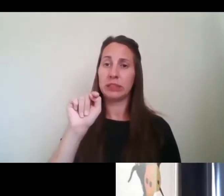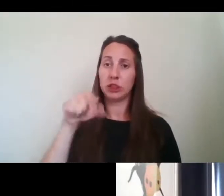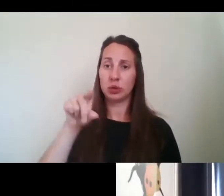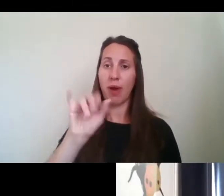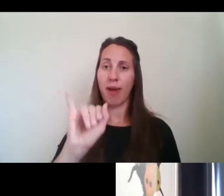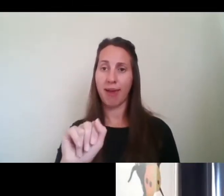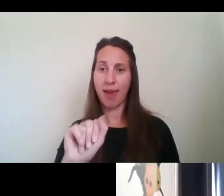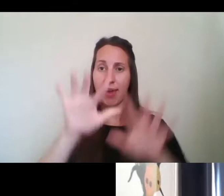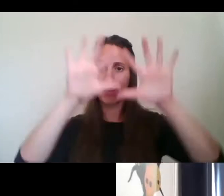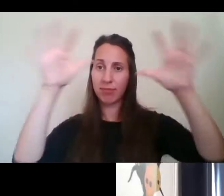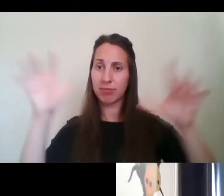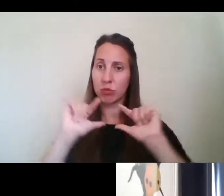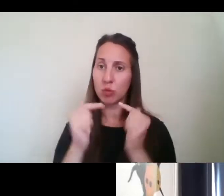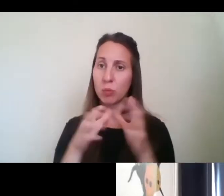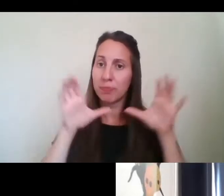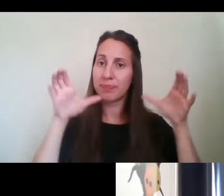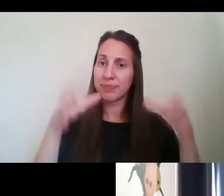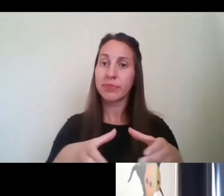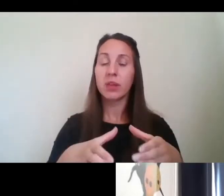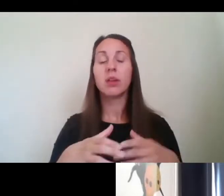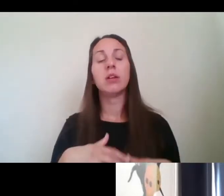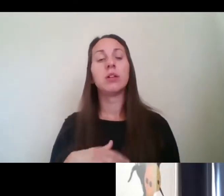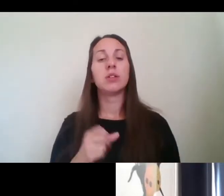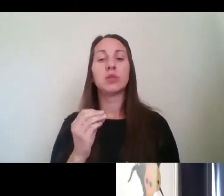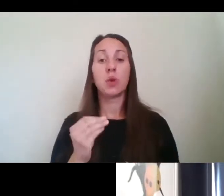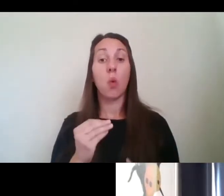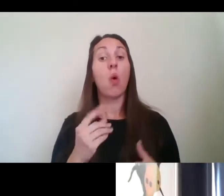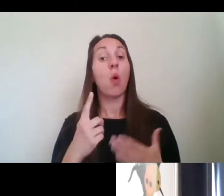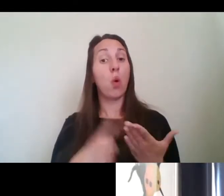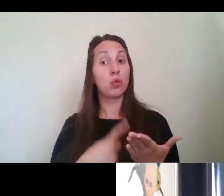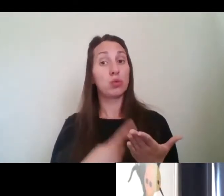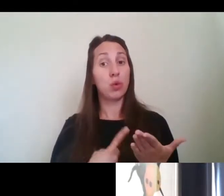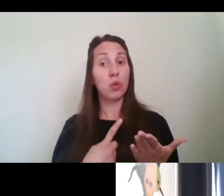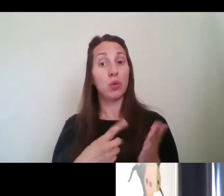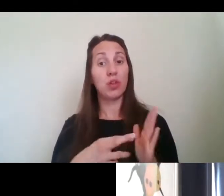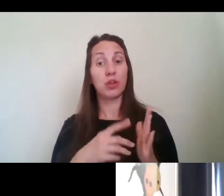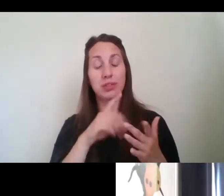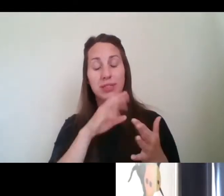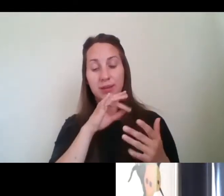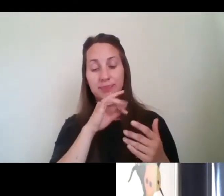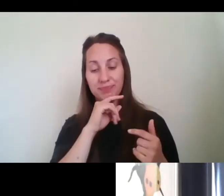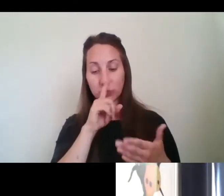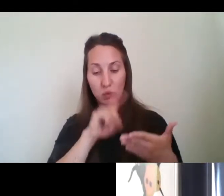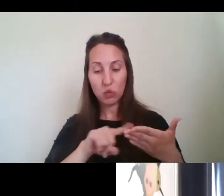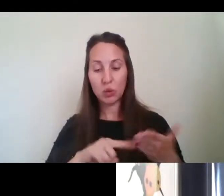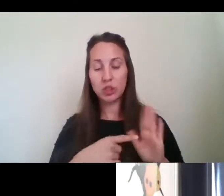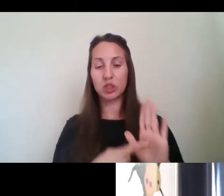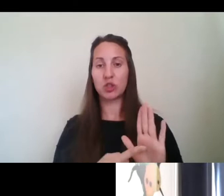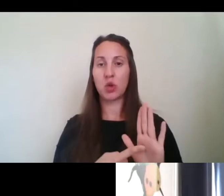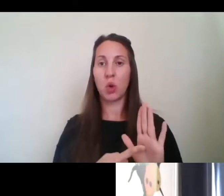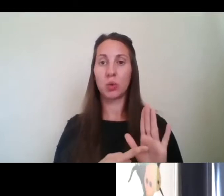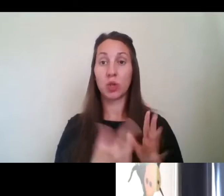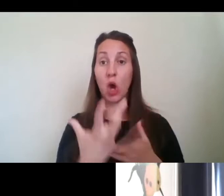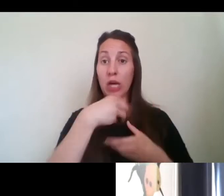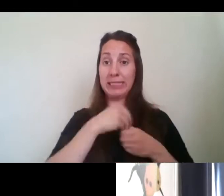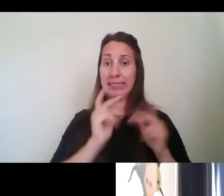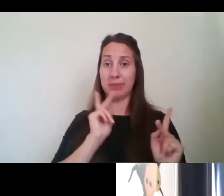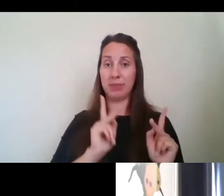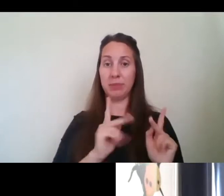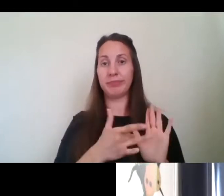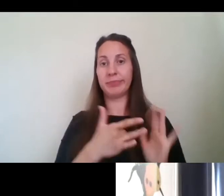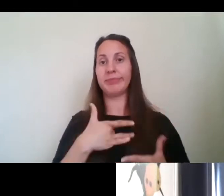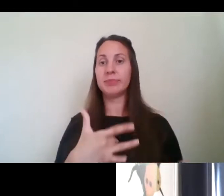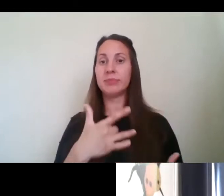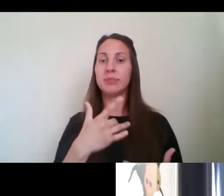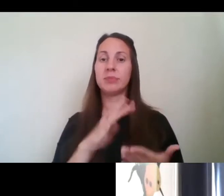to suggest that autistic people are more likely to be gender nonconforming. There's some really interesting stuff